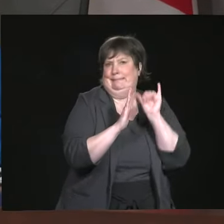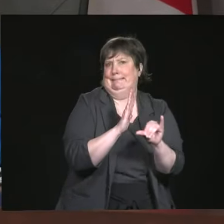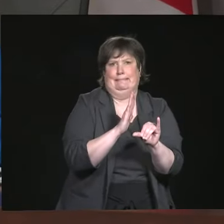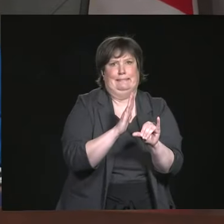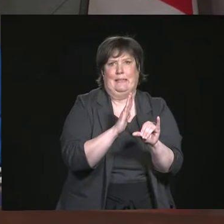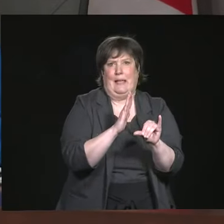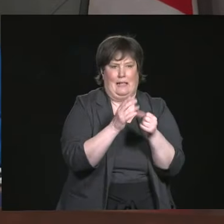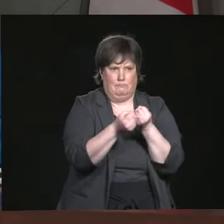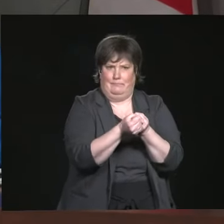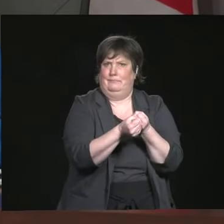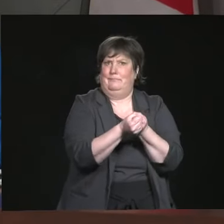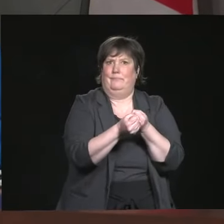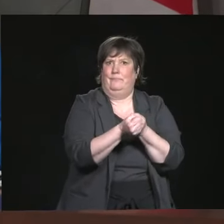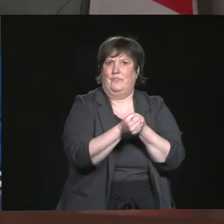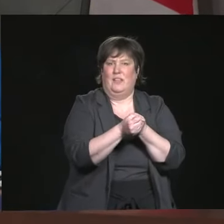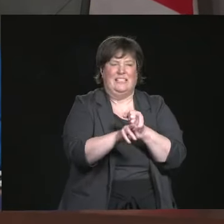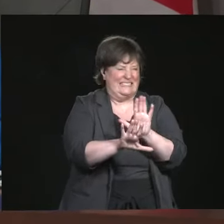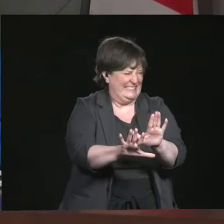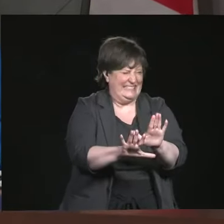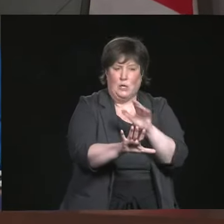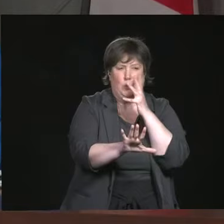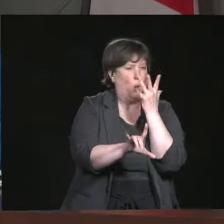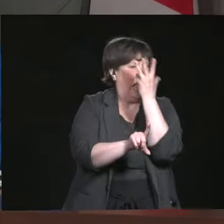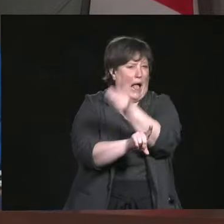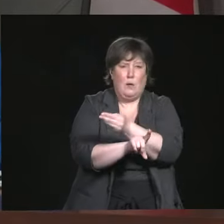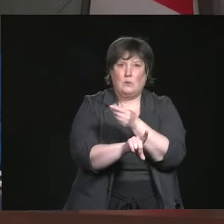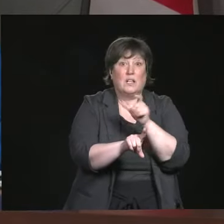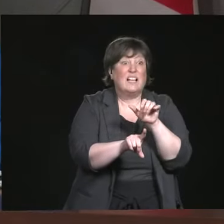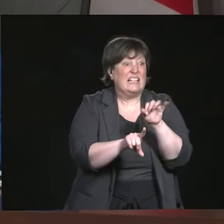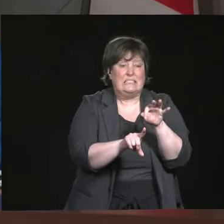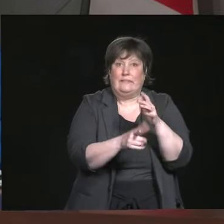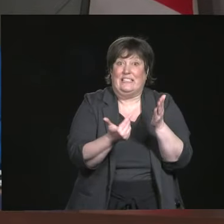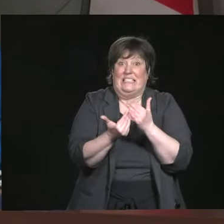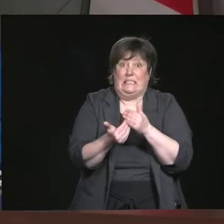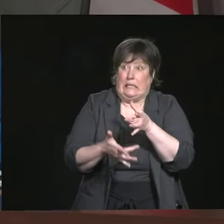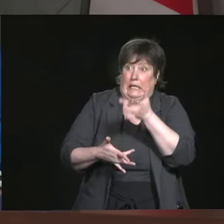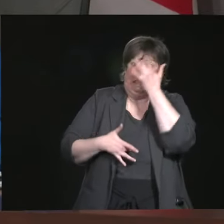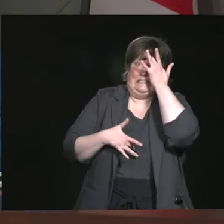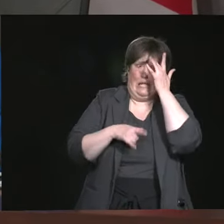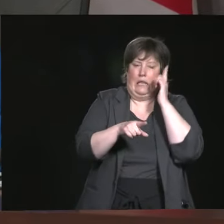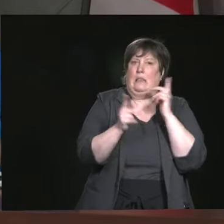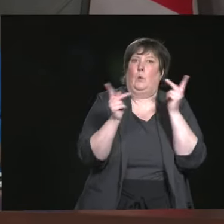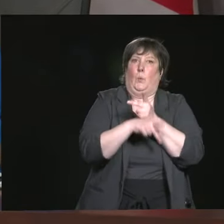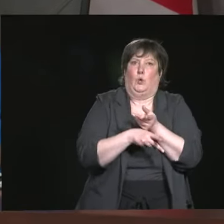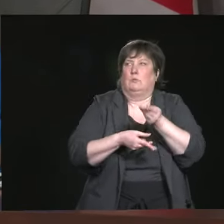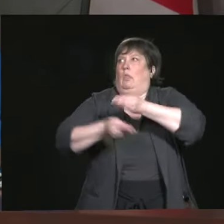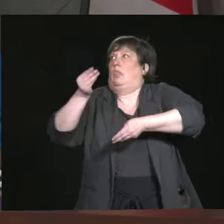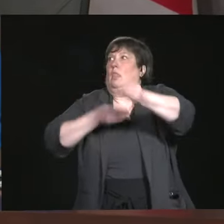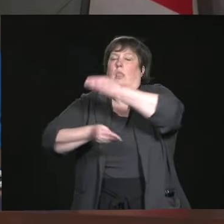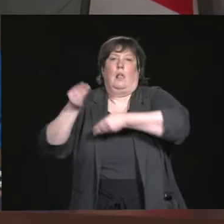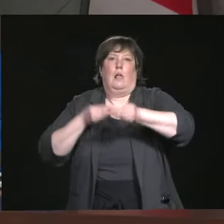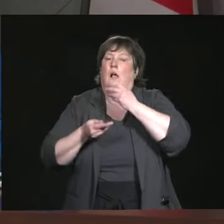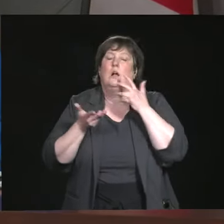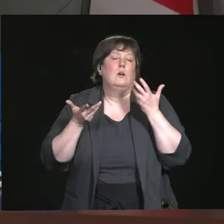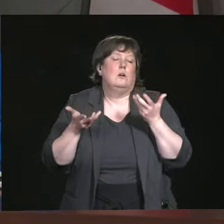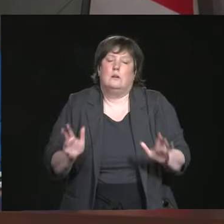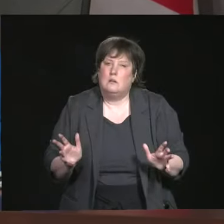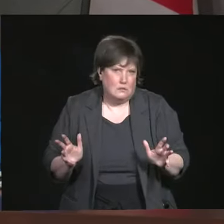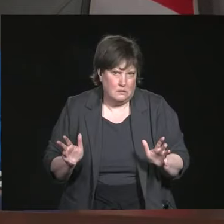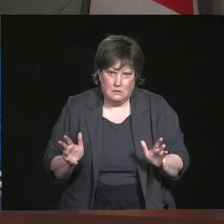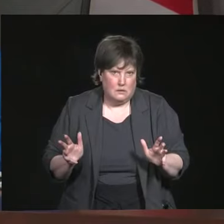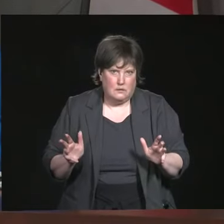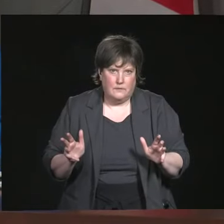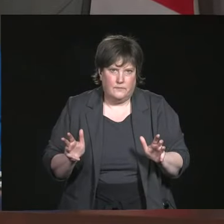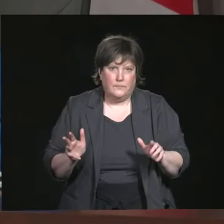risk of infection potentially in the community or other settings. And all the sort of essential